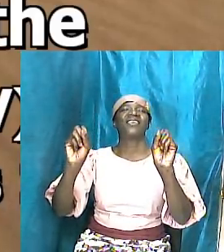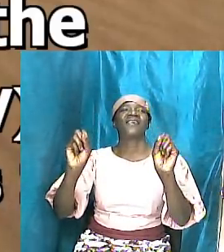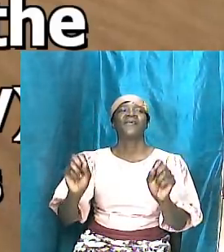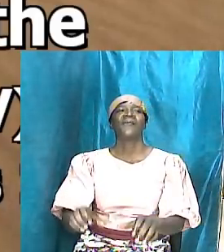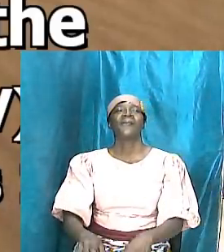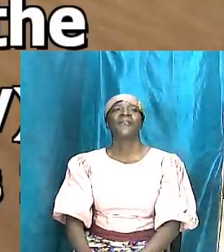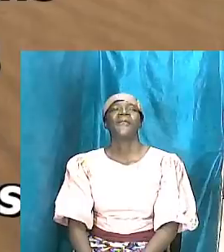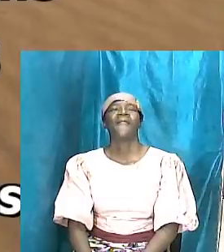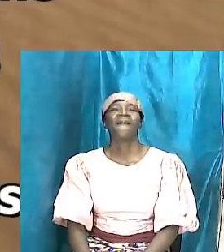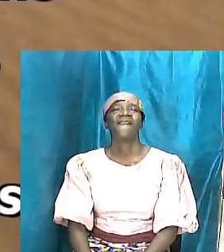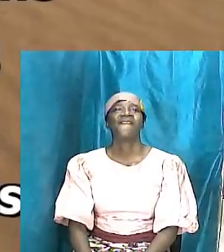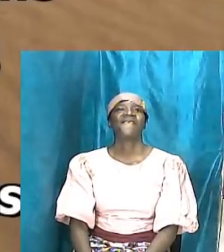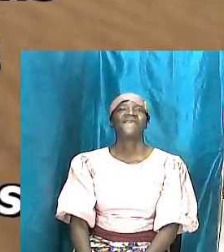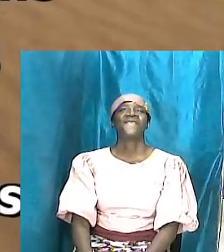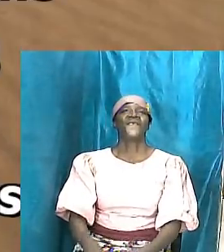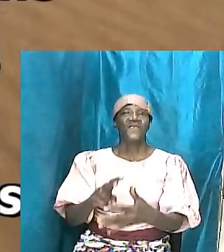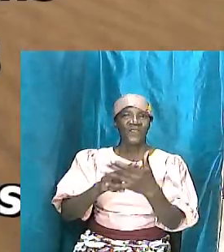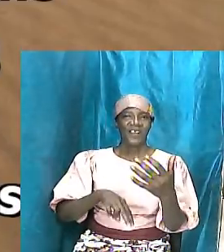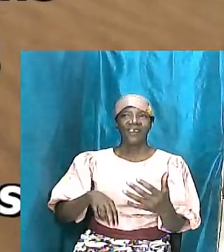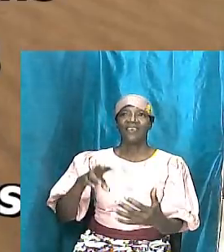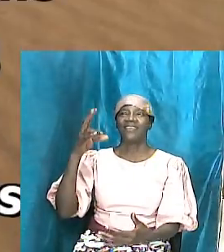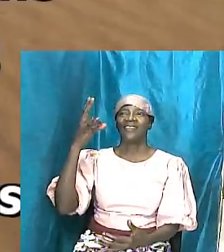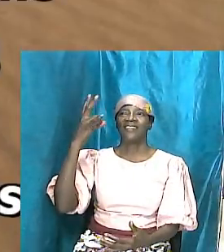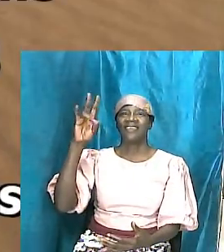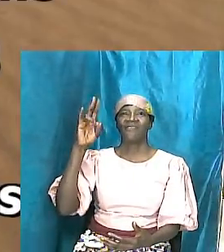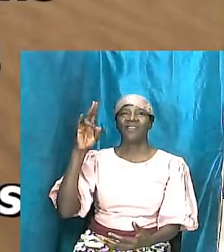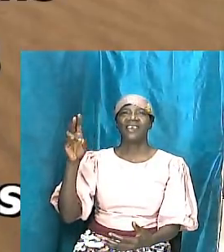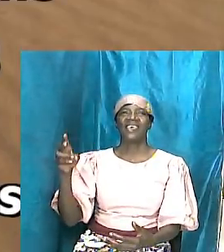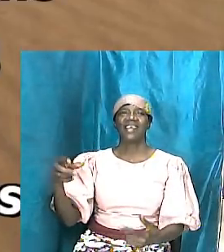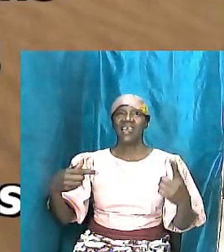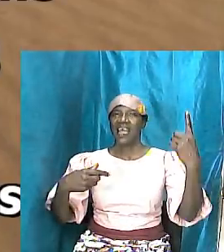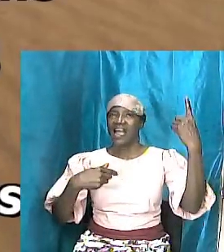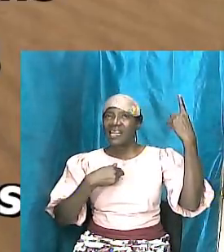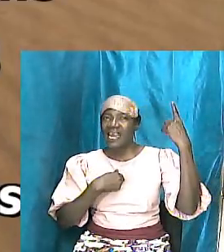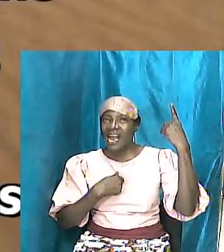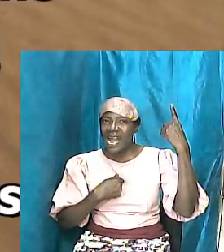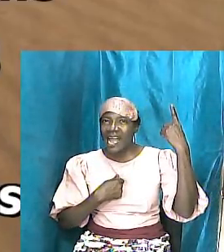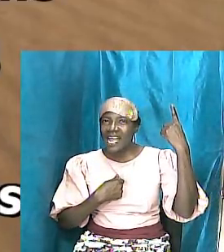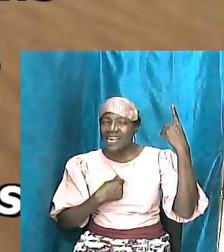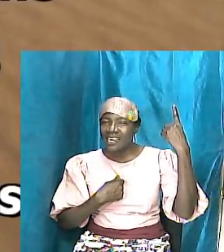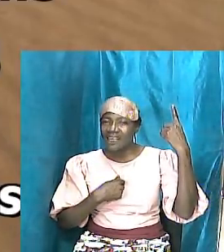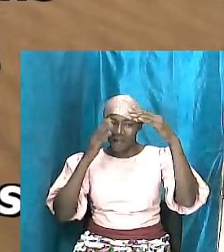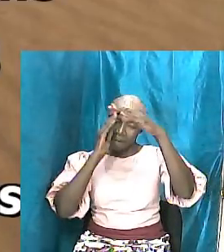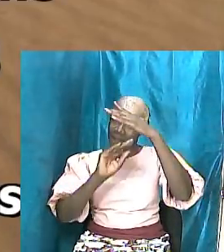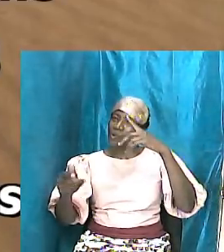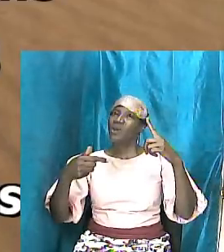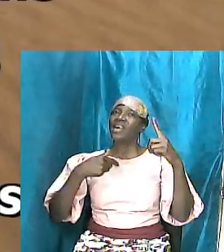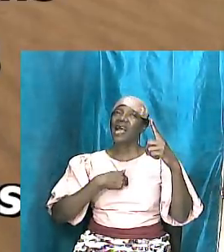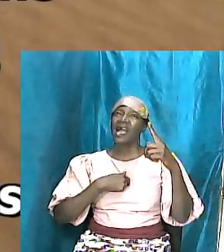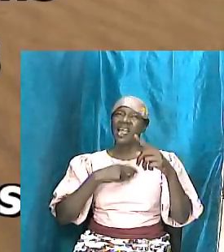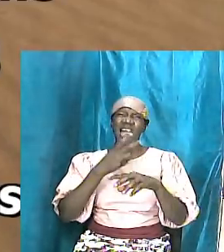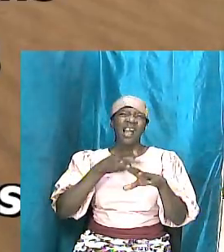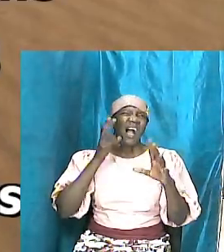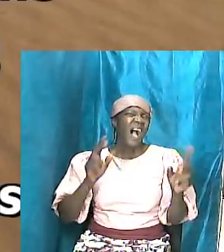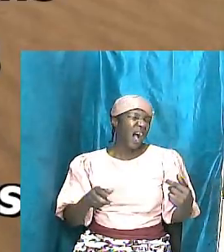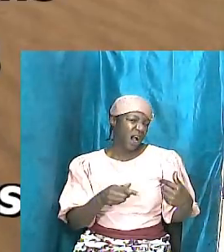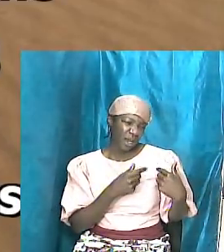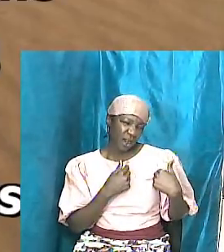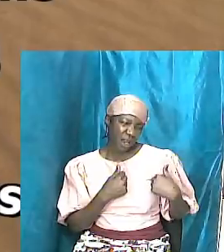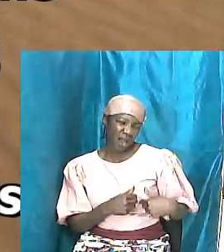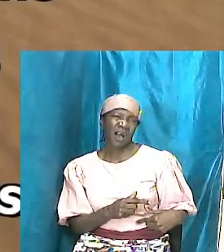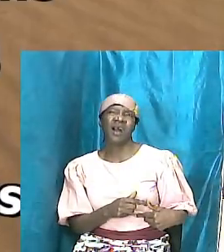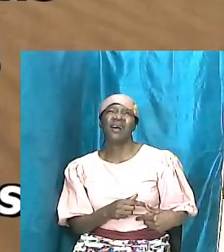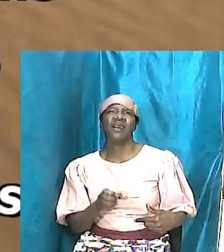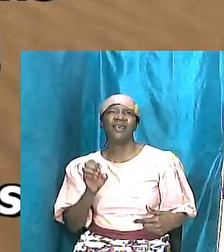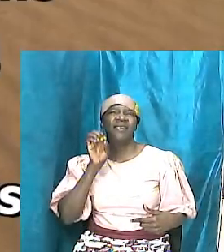on. Verse 17. And I, behold, I will harden the hearts of the